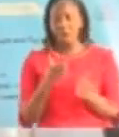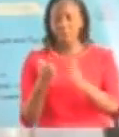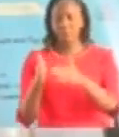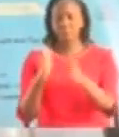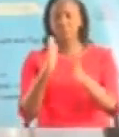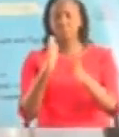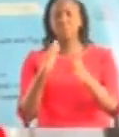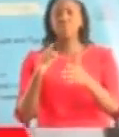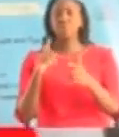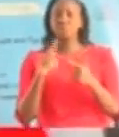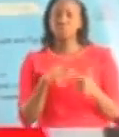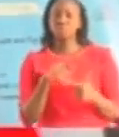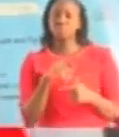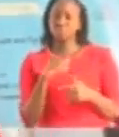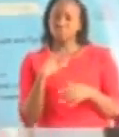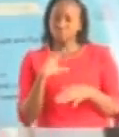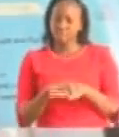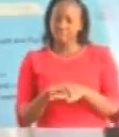learn.